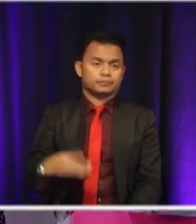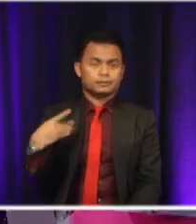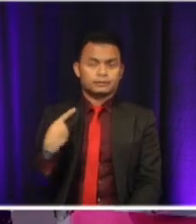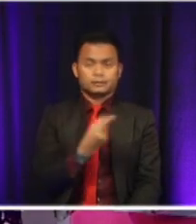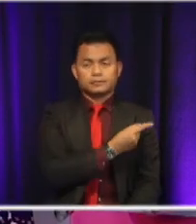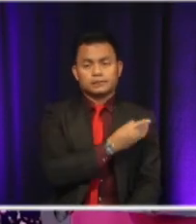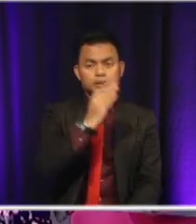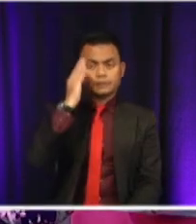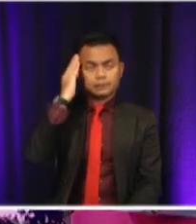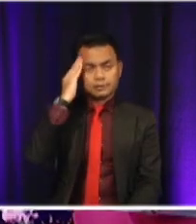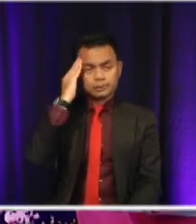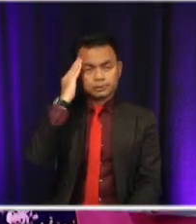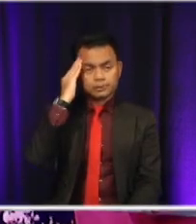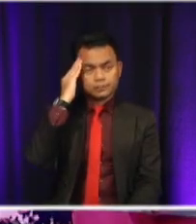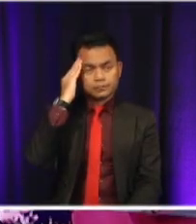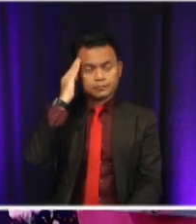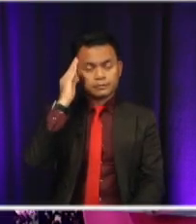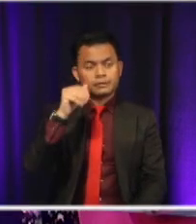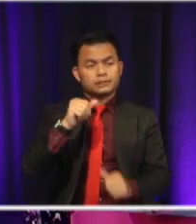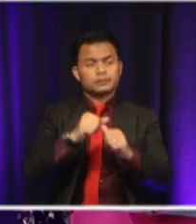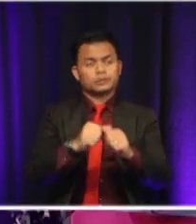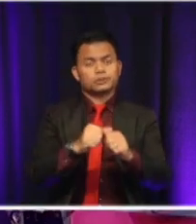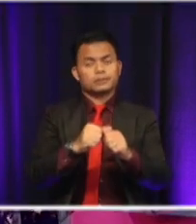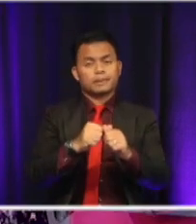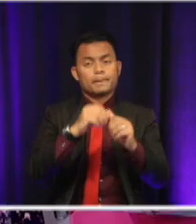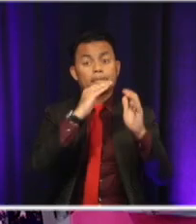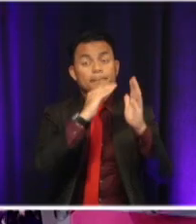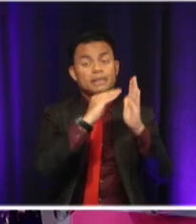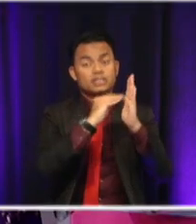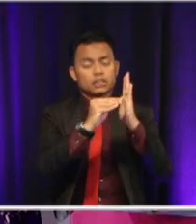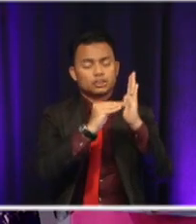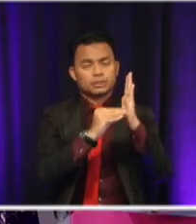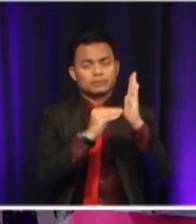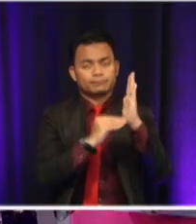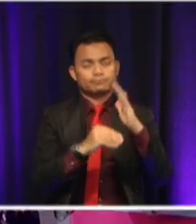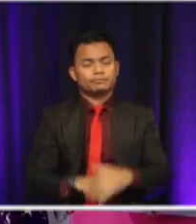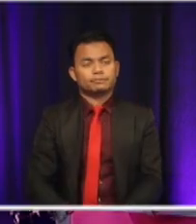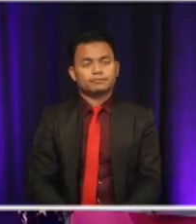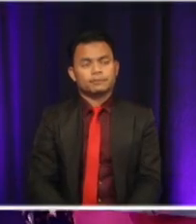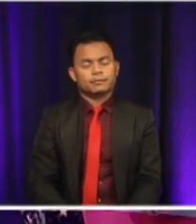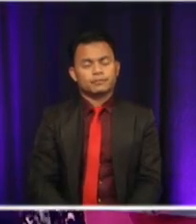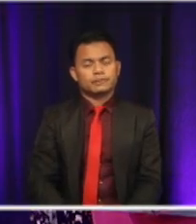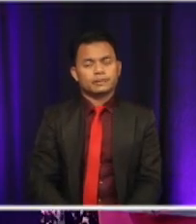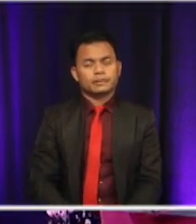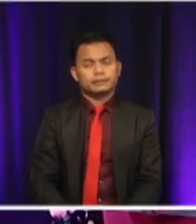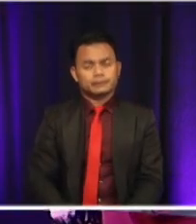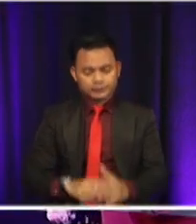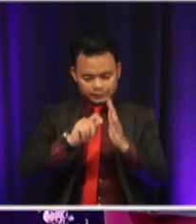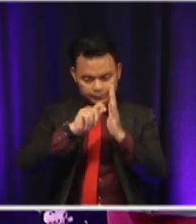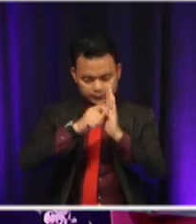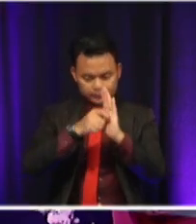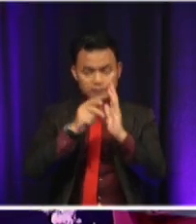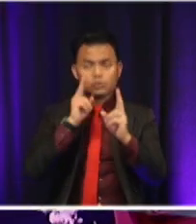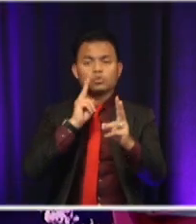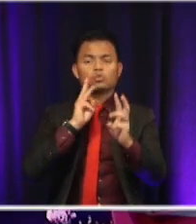be based on a passage. So first thing to do, what are the keywords? Second thing to do, when we are reading through